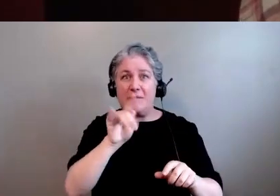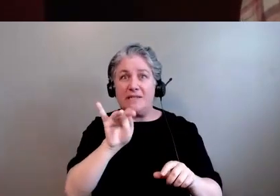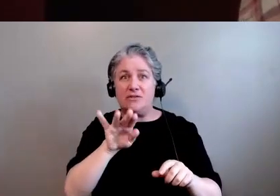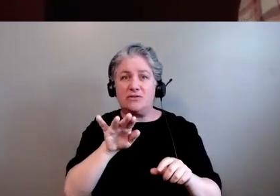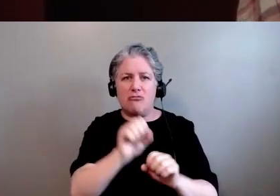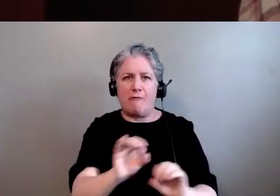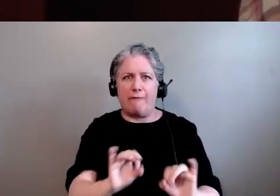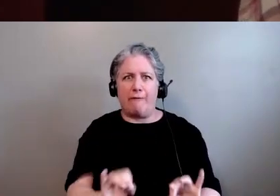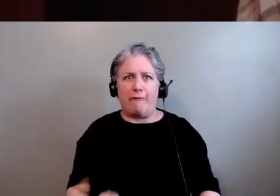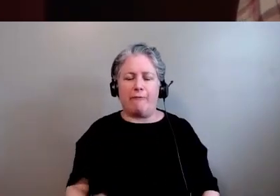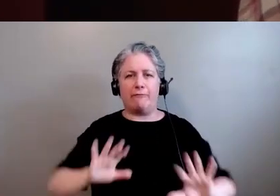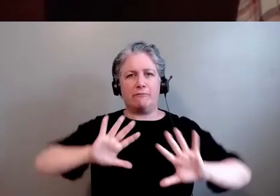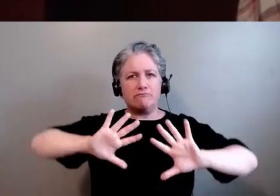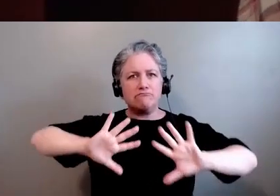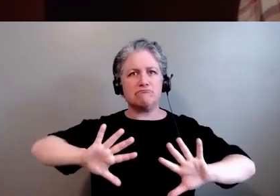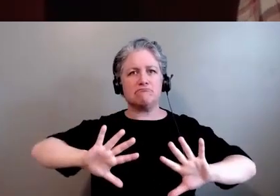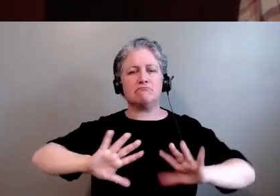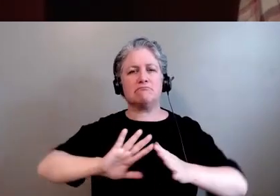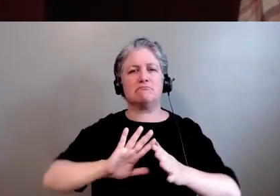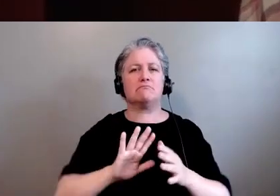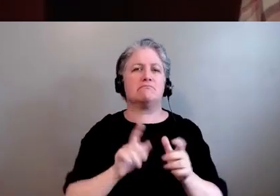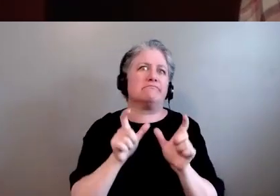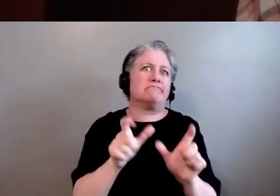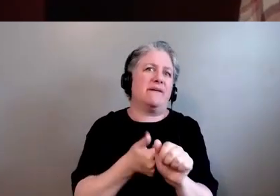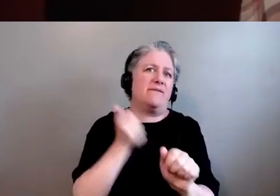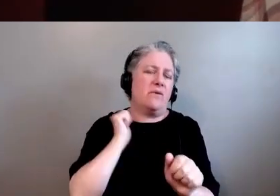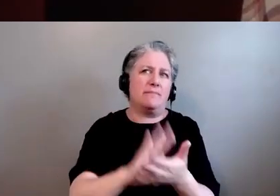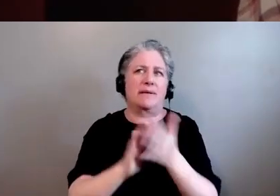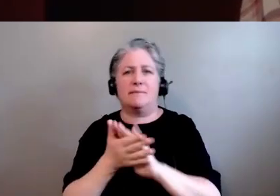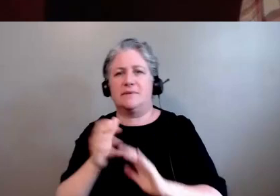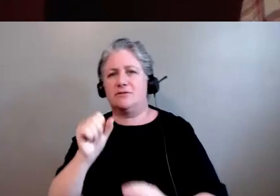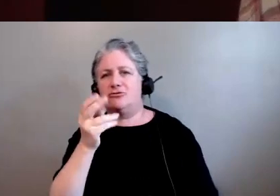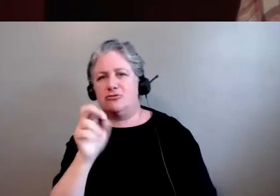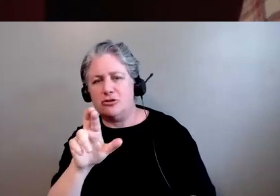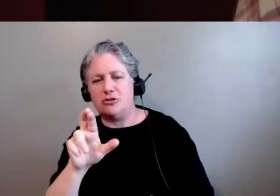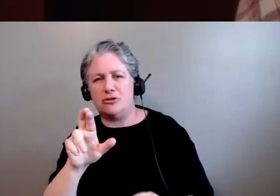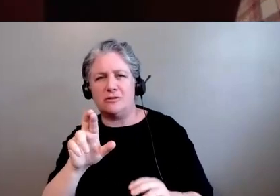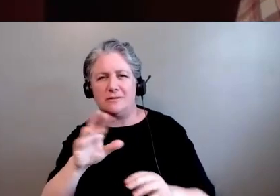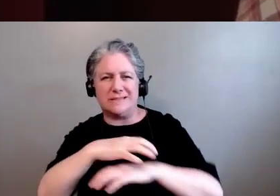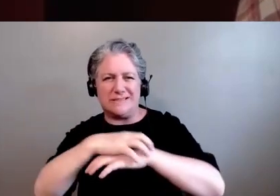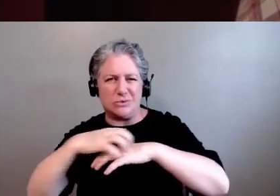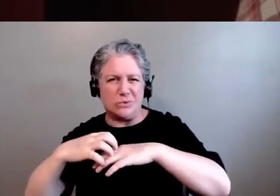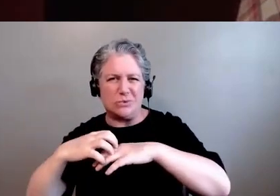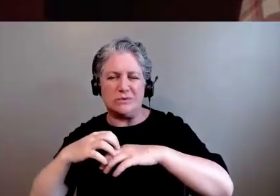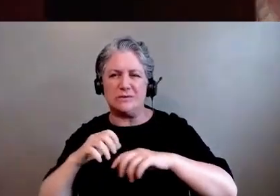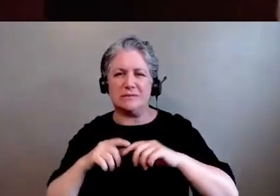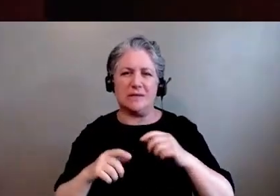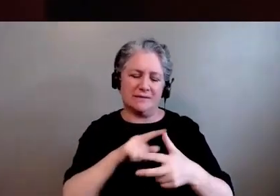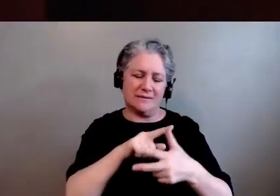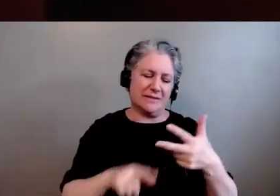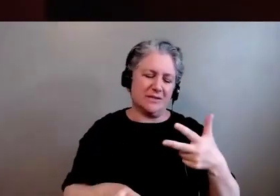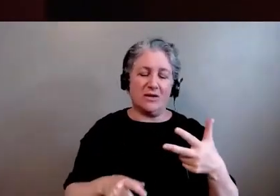and to stop inflammation becoming scar tissue. So it's actually those three things. So that's a long answer to say we don't know.